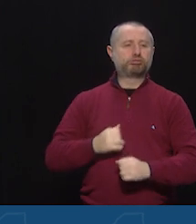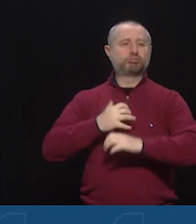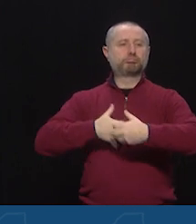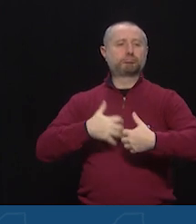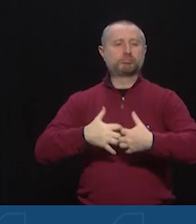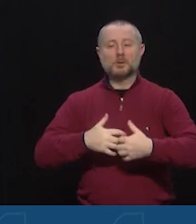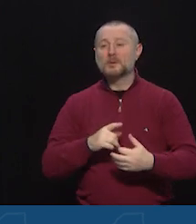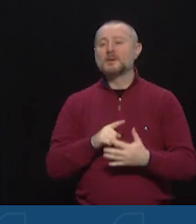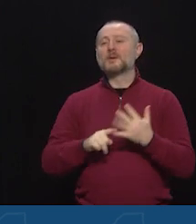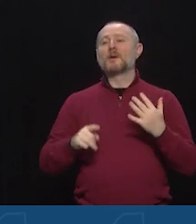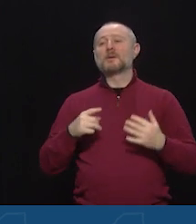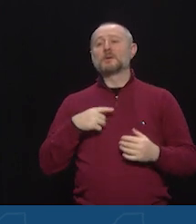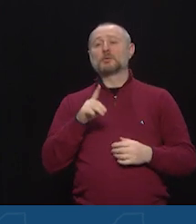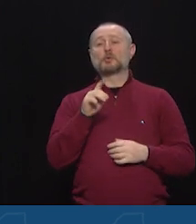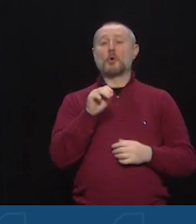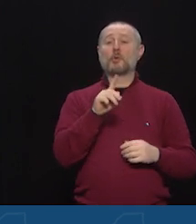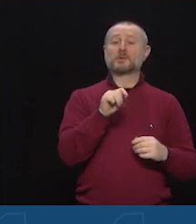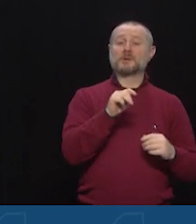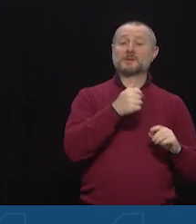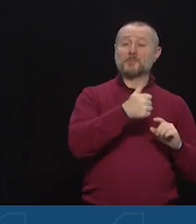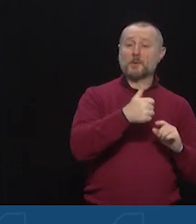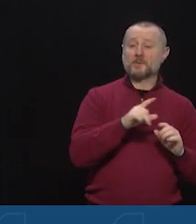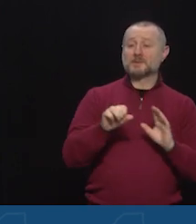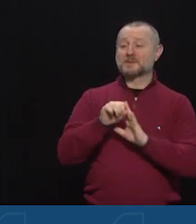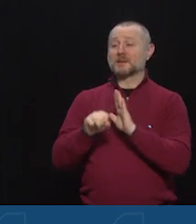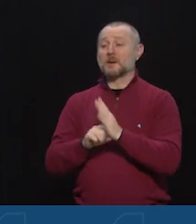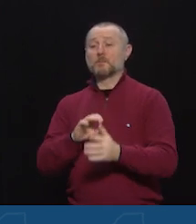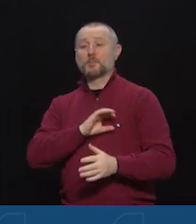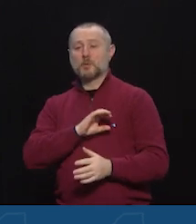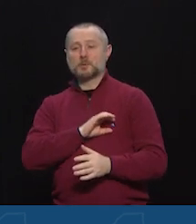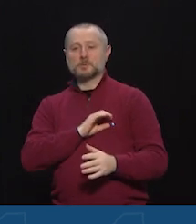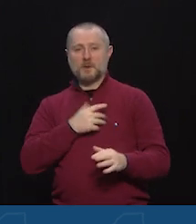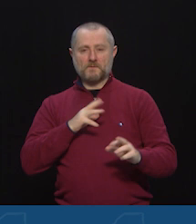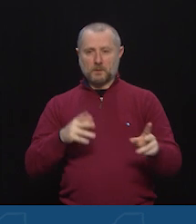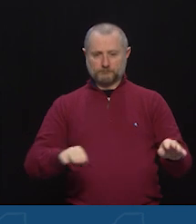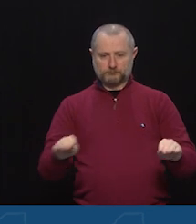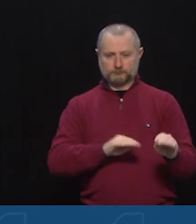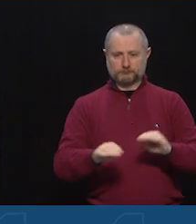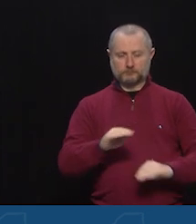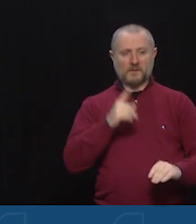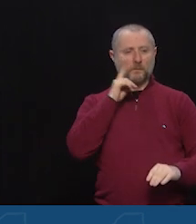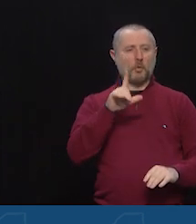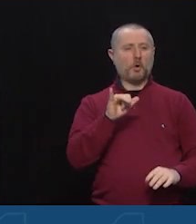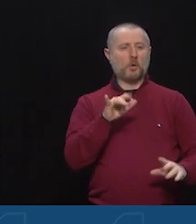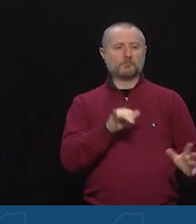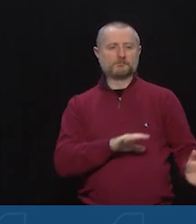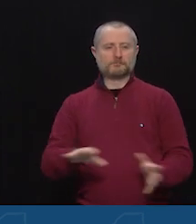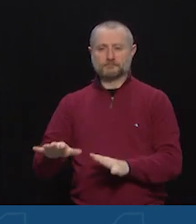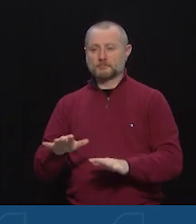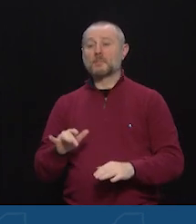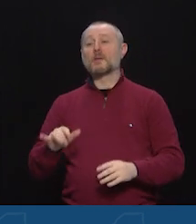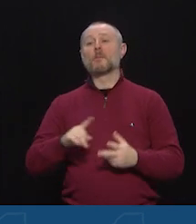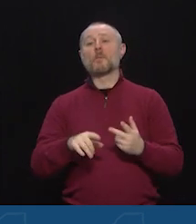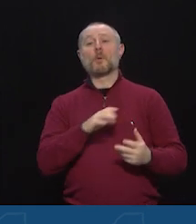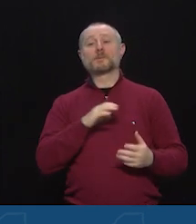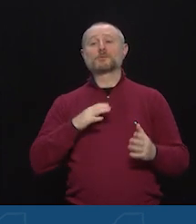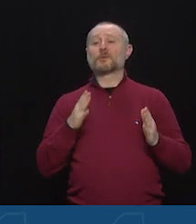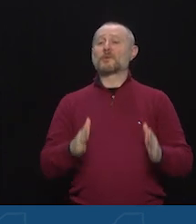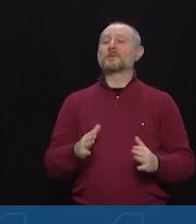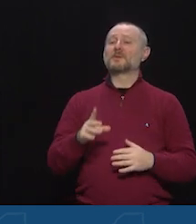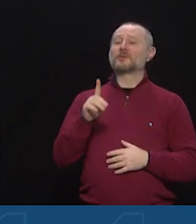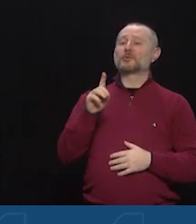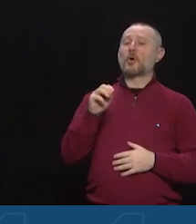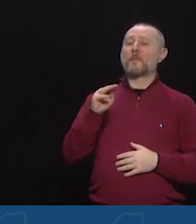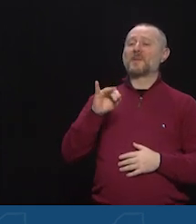police have moved personnel down to Long Island. Commissioner Dominguez will speak to DOT, but the state police will